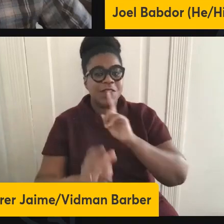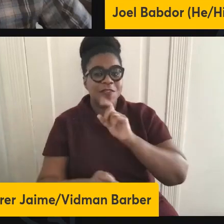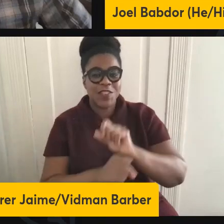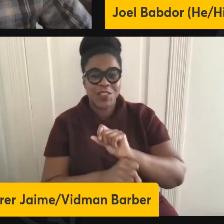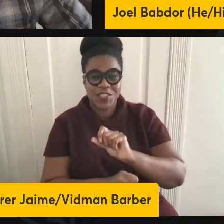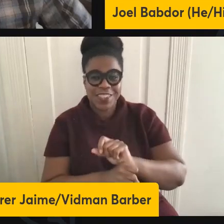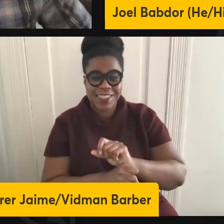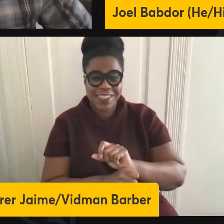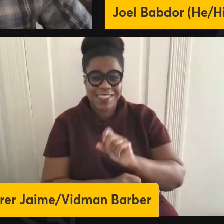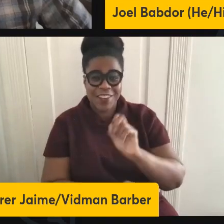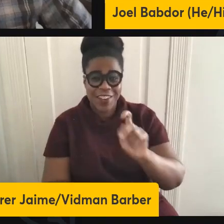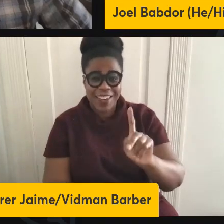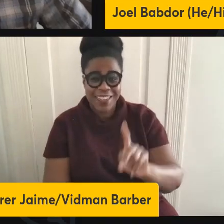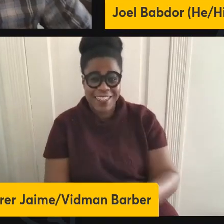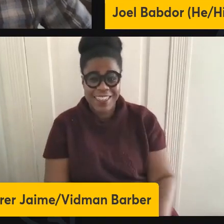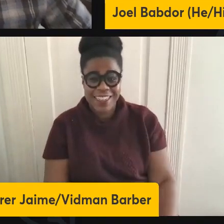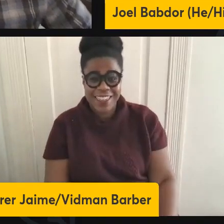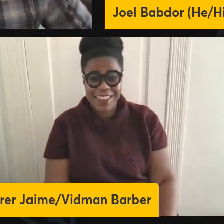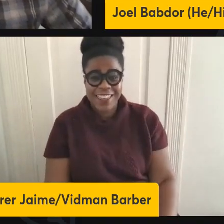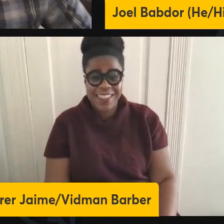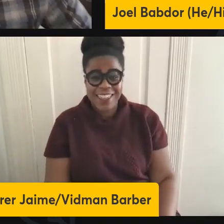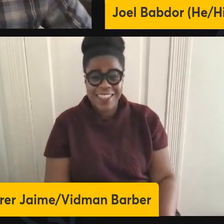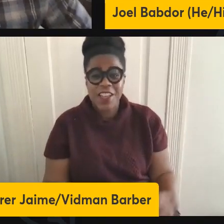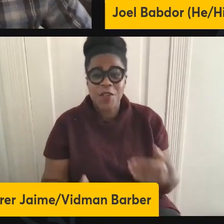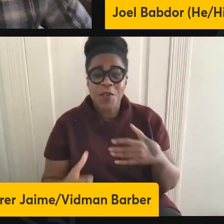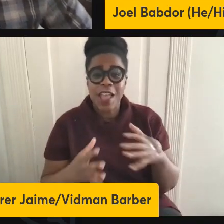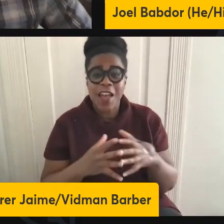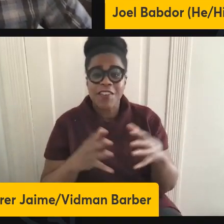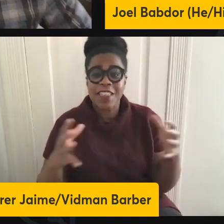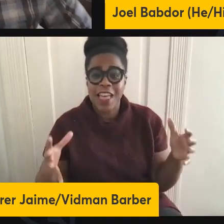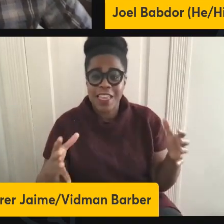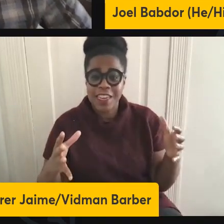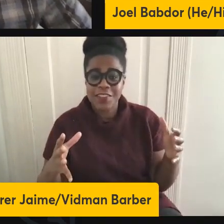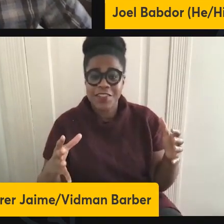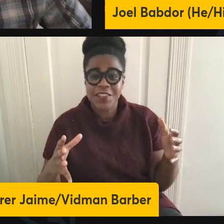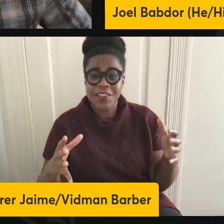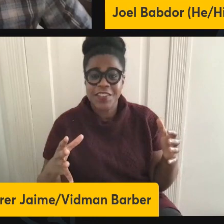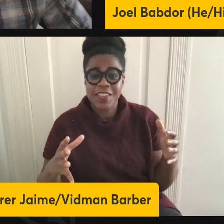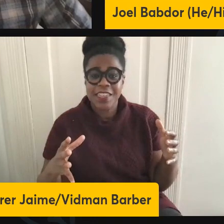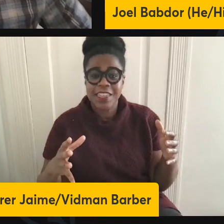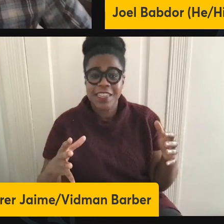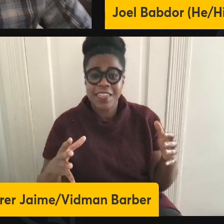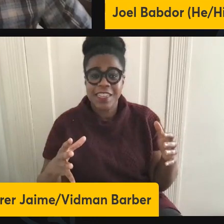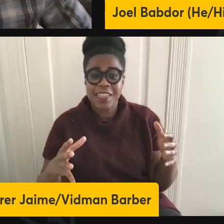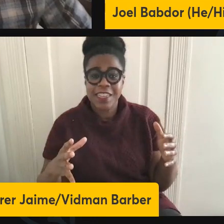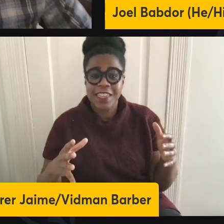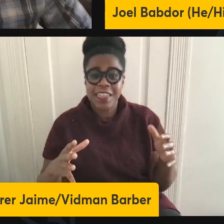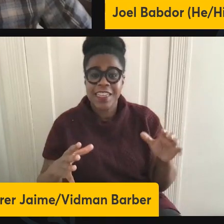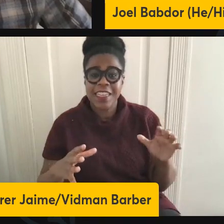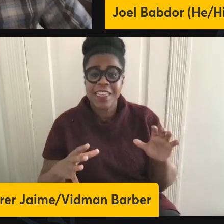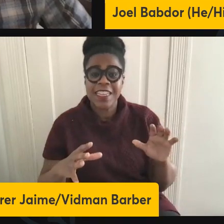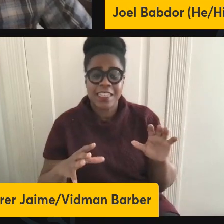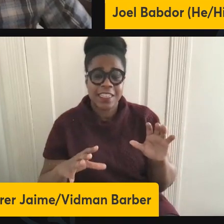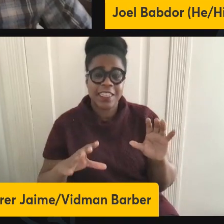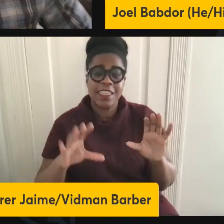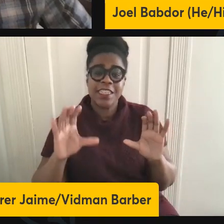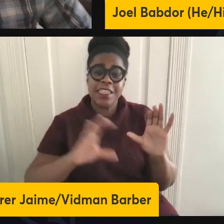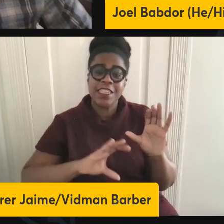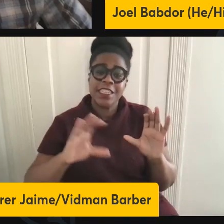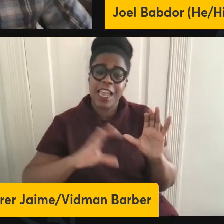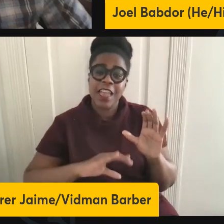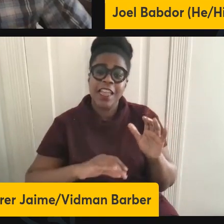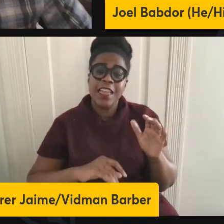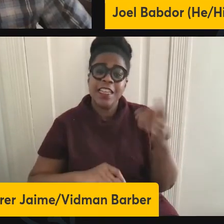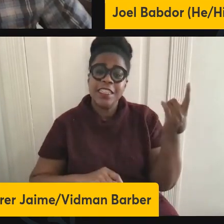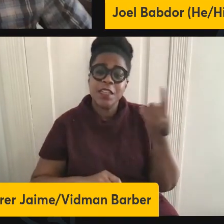right. So we have a lot of applause in the different in the chat. Sorry, and I think